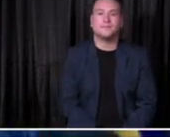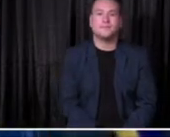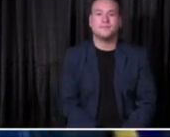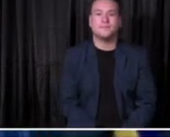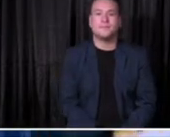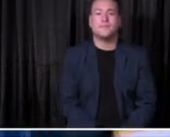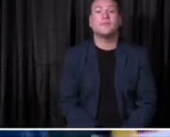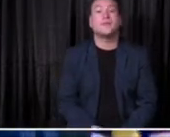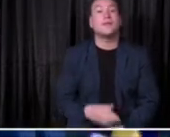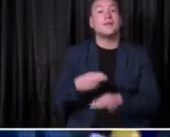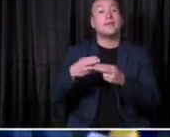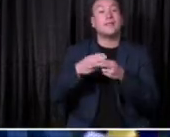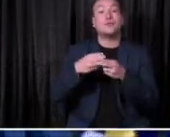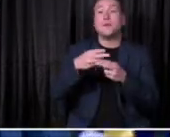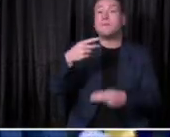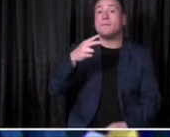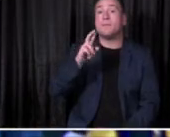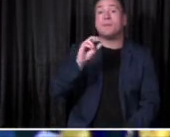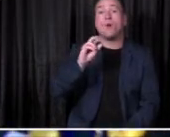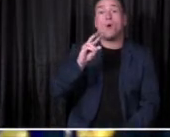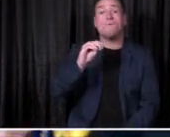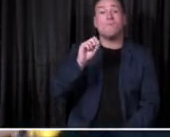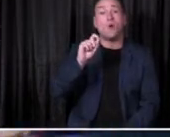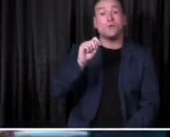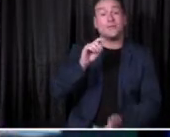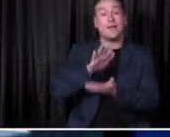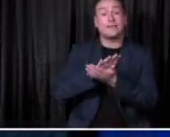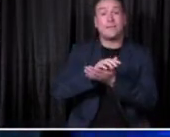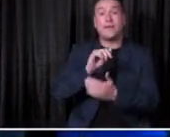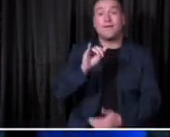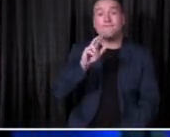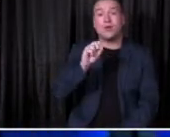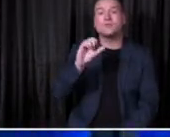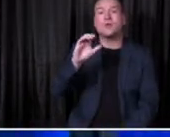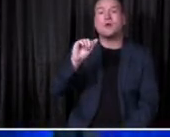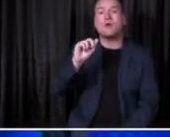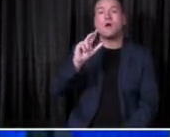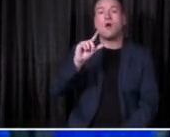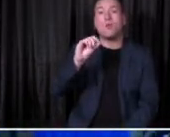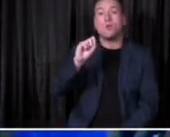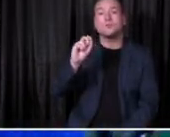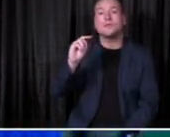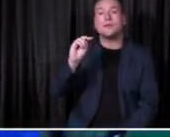Interim Provost and Vice President for Academic Affairs, Carlos Navarez.